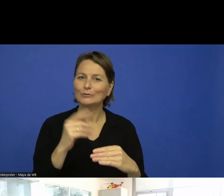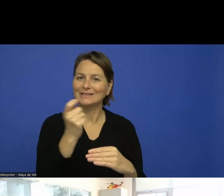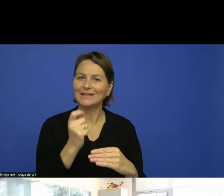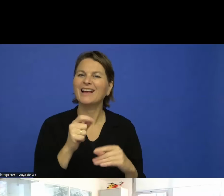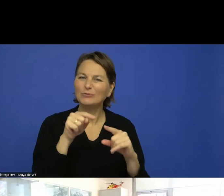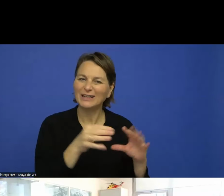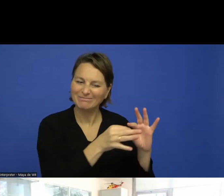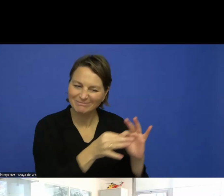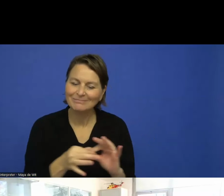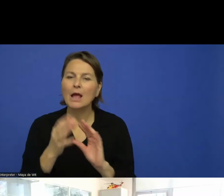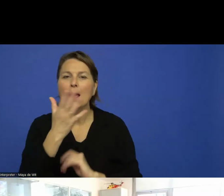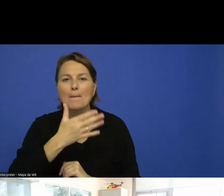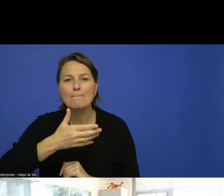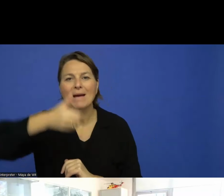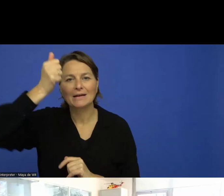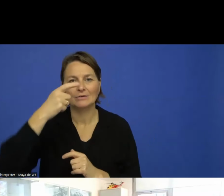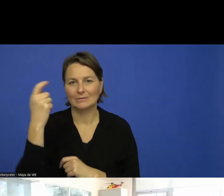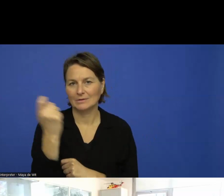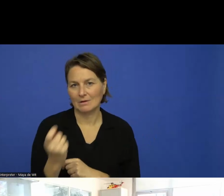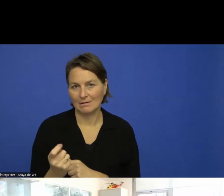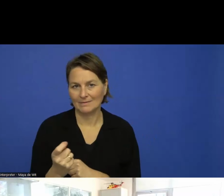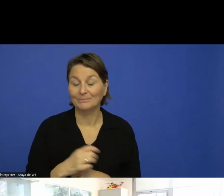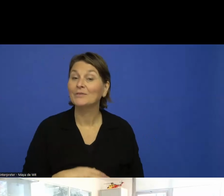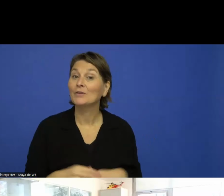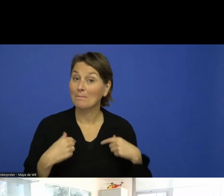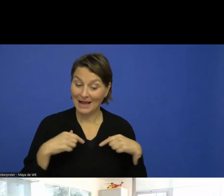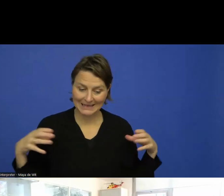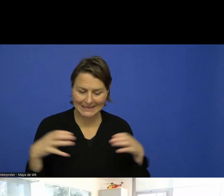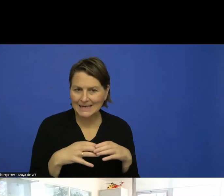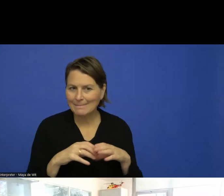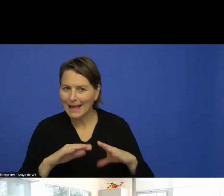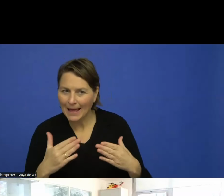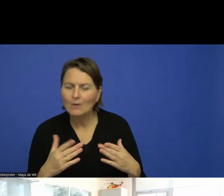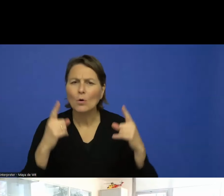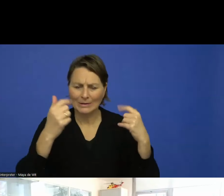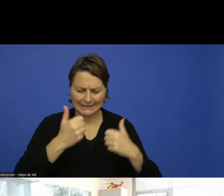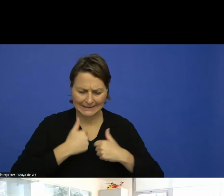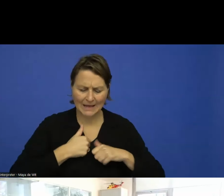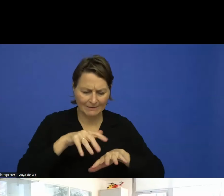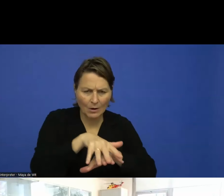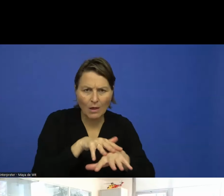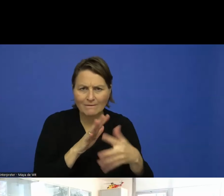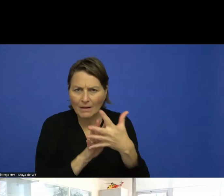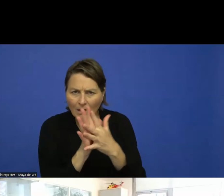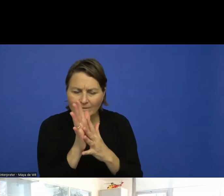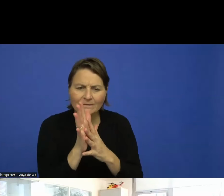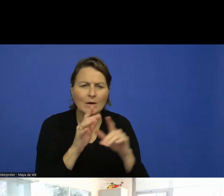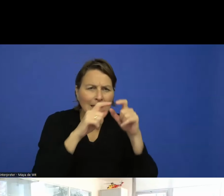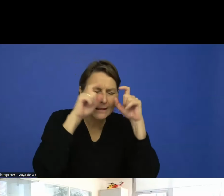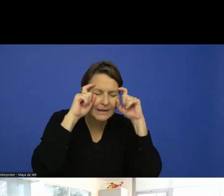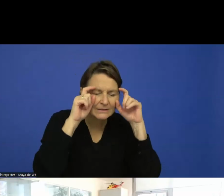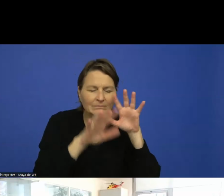my team have been looking at gloves and glasses that would help people begin to empathize some of the challenges